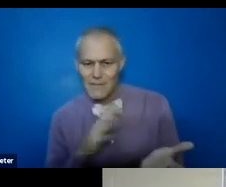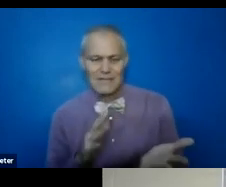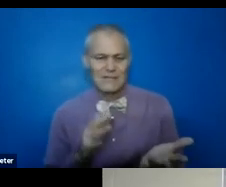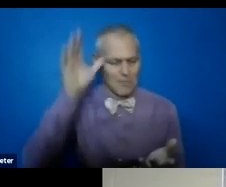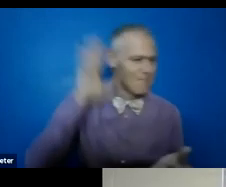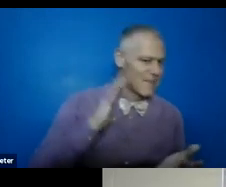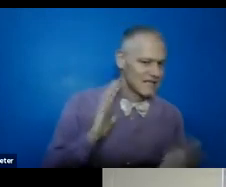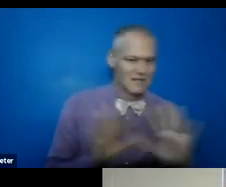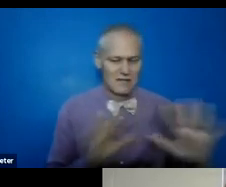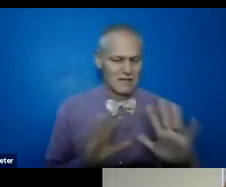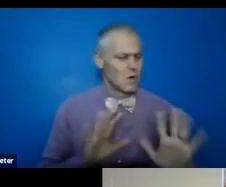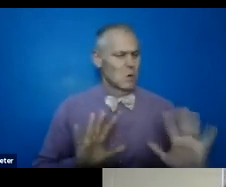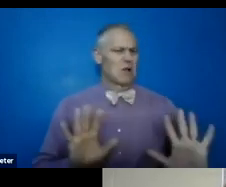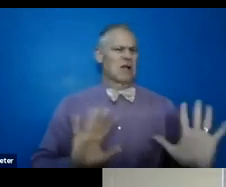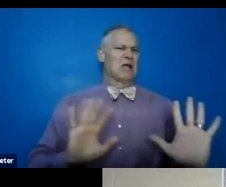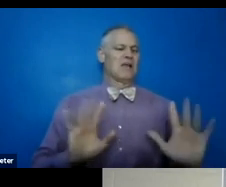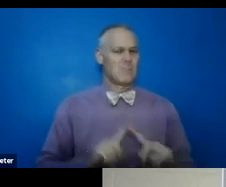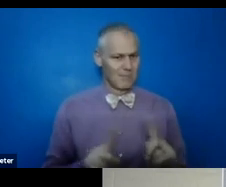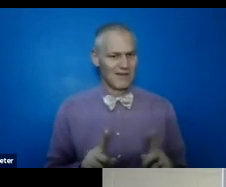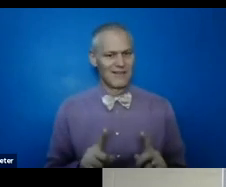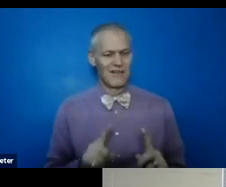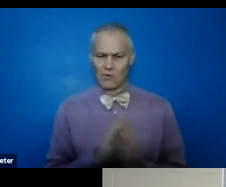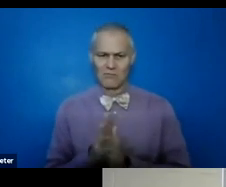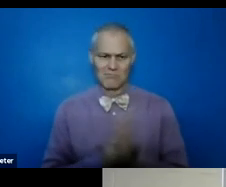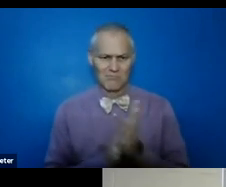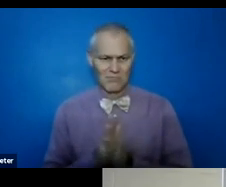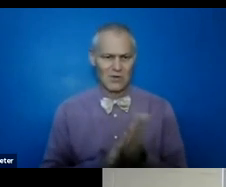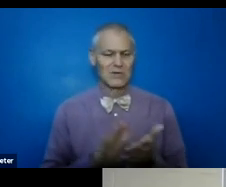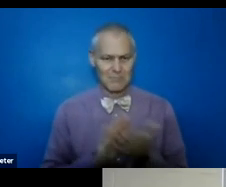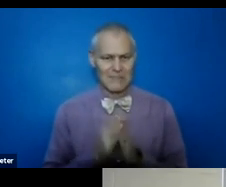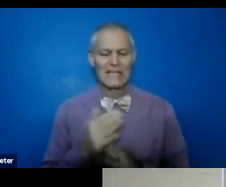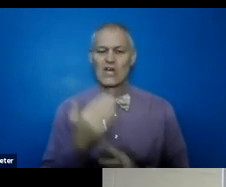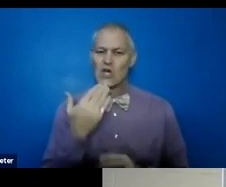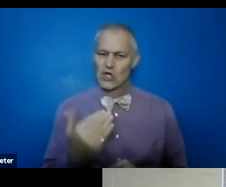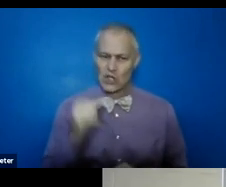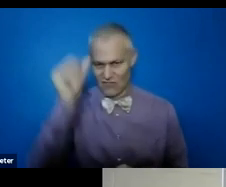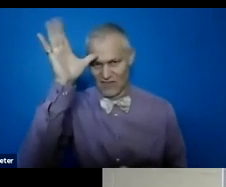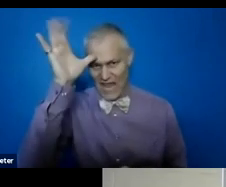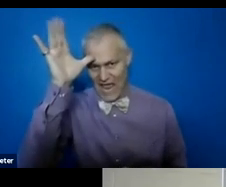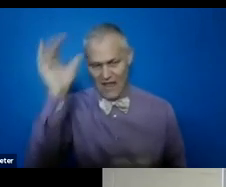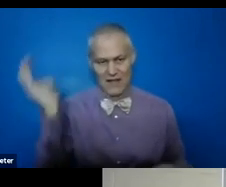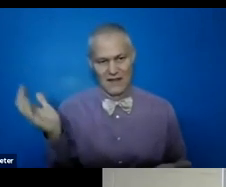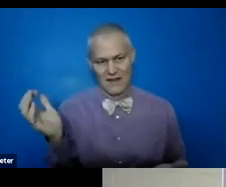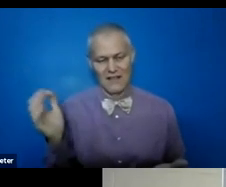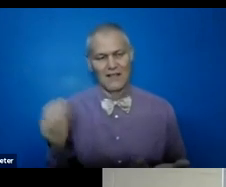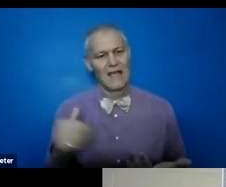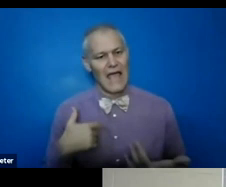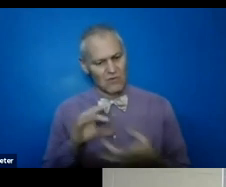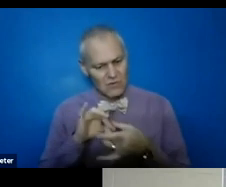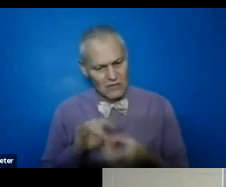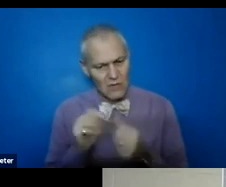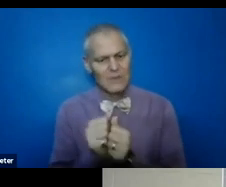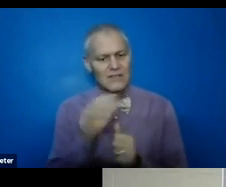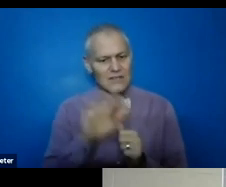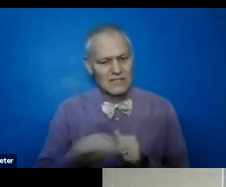and stuff, but at the same time they're actually quite motivated to be good dads, and they're motivated to like have a relationship with their kids, with